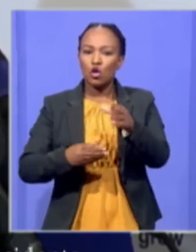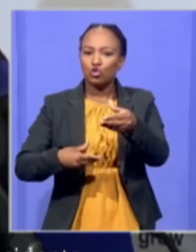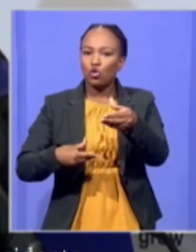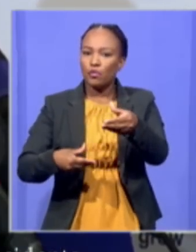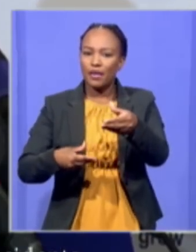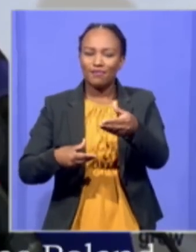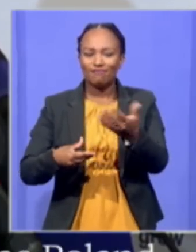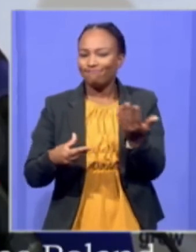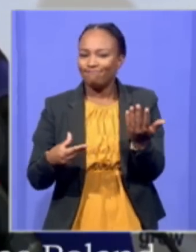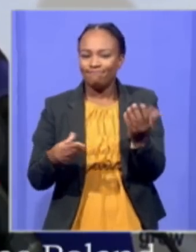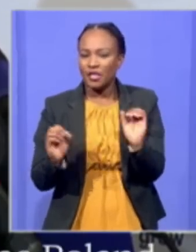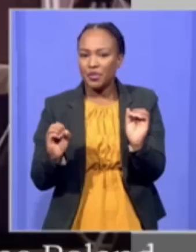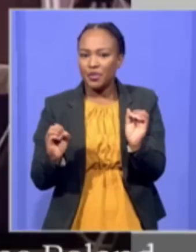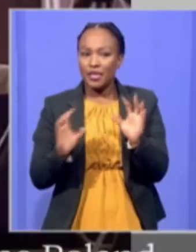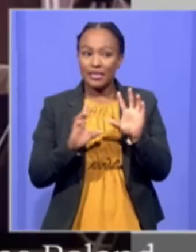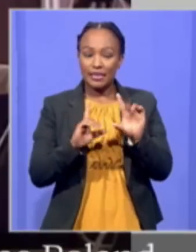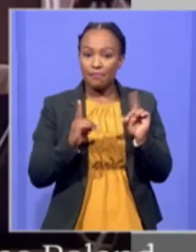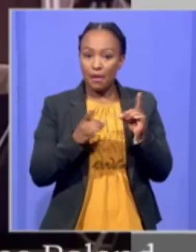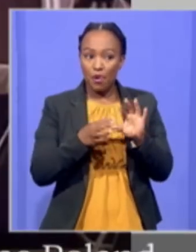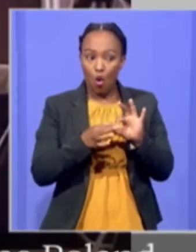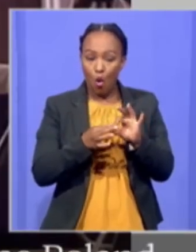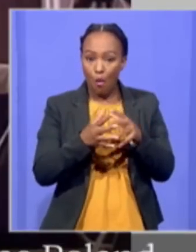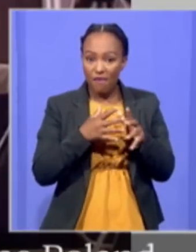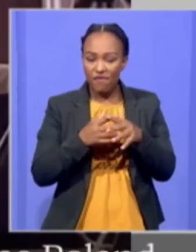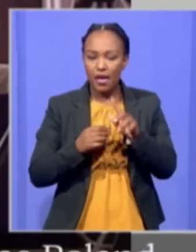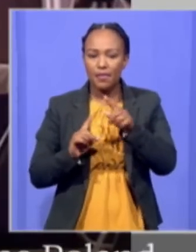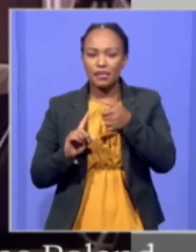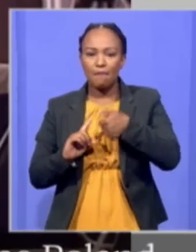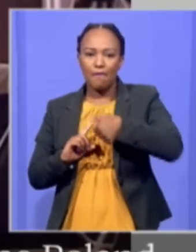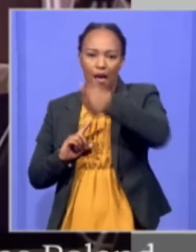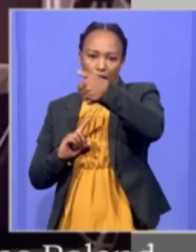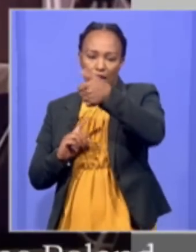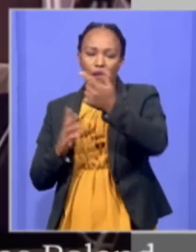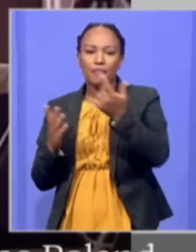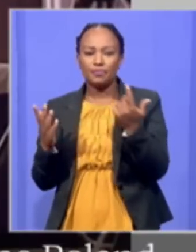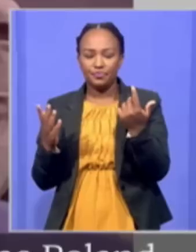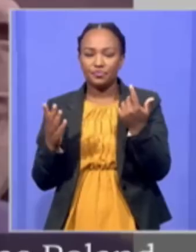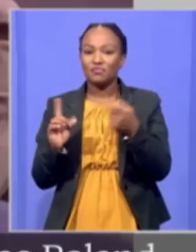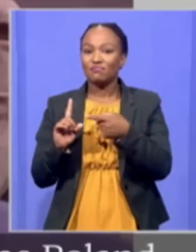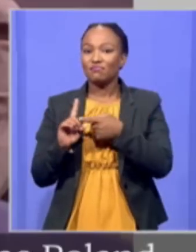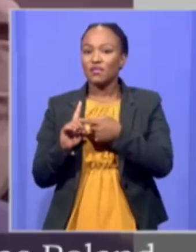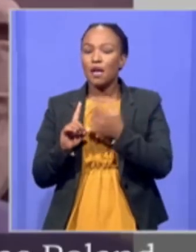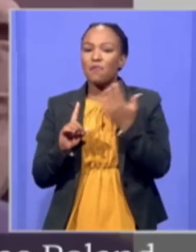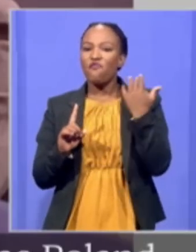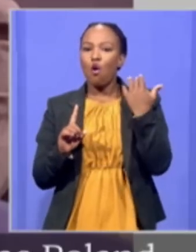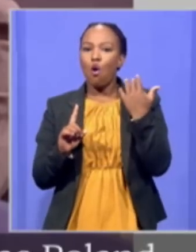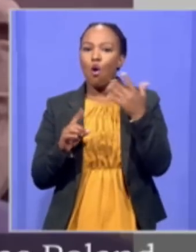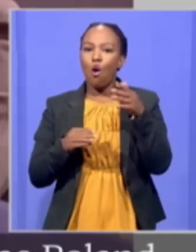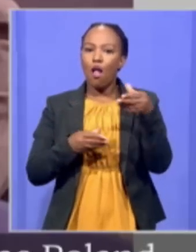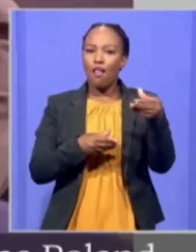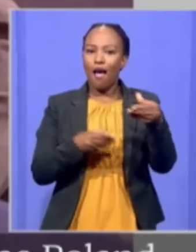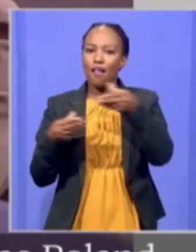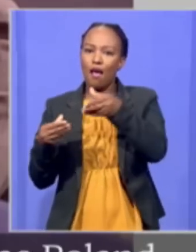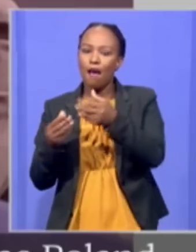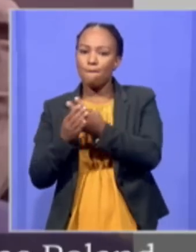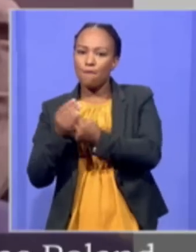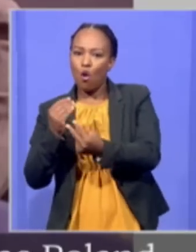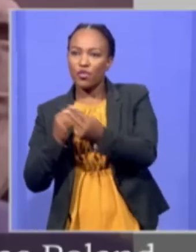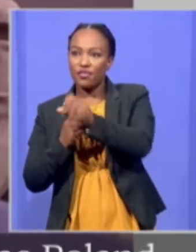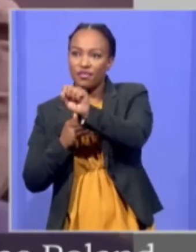Home Affairs will be deporting him. Walus o be a na le mangwalo a mabedi a bodulo go tšwa Poland le Afrika Borwa go tloga